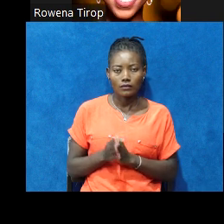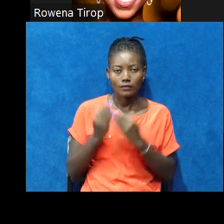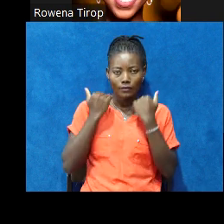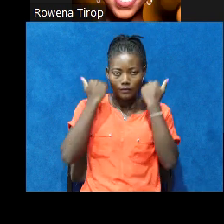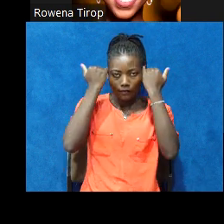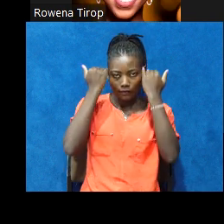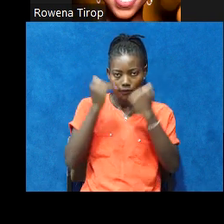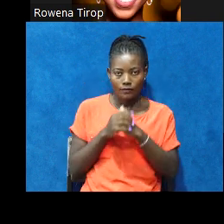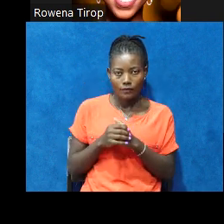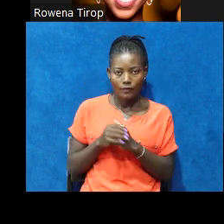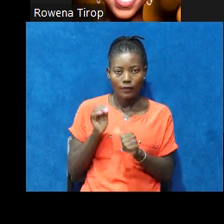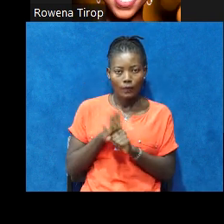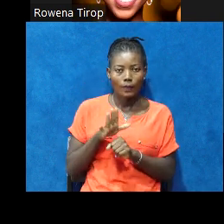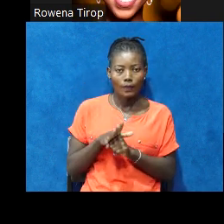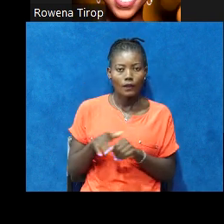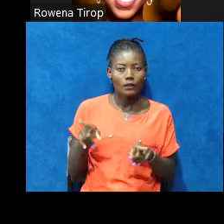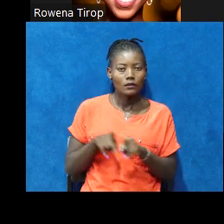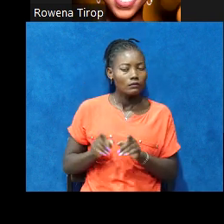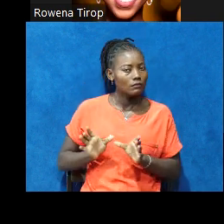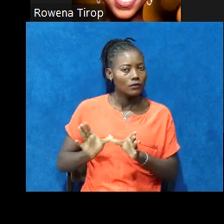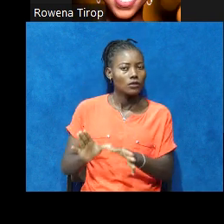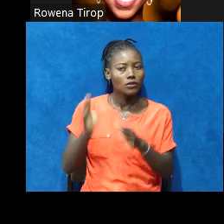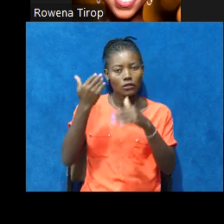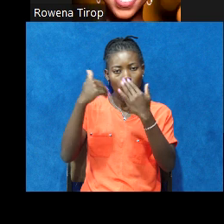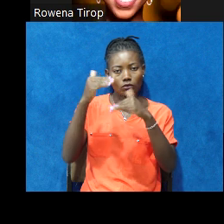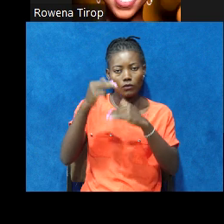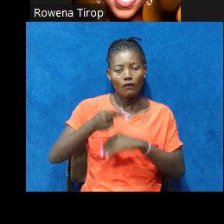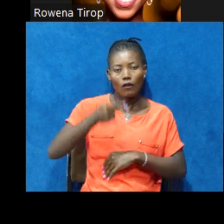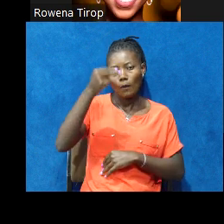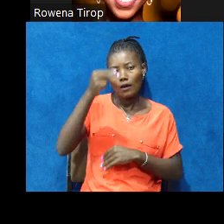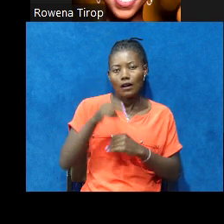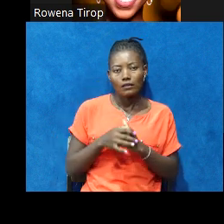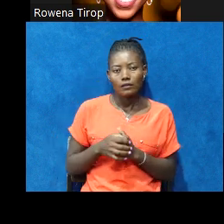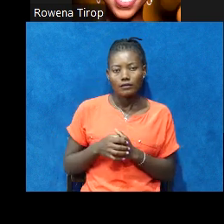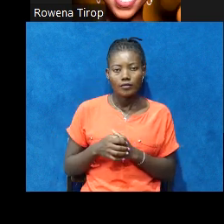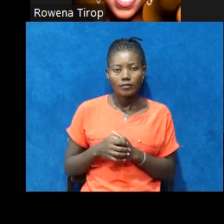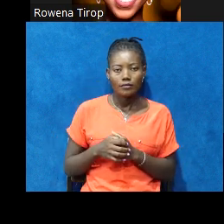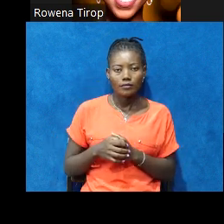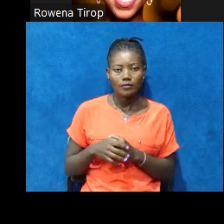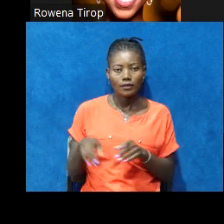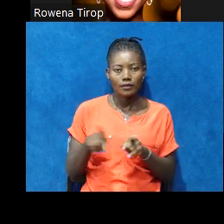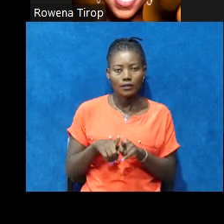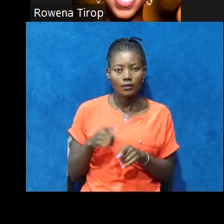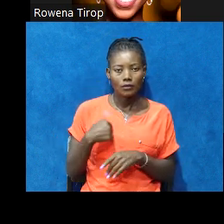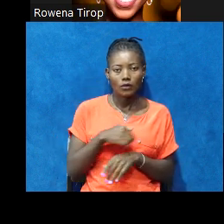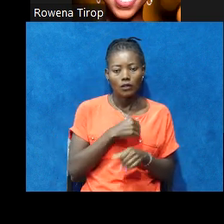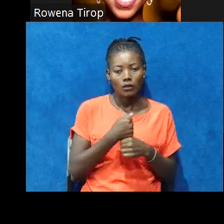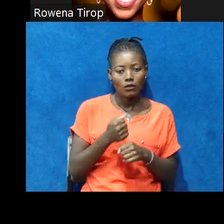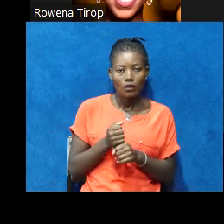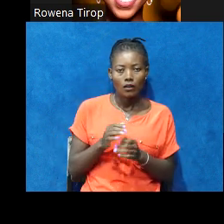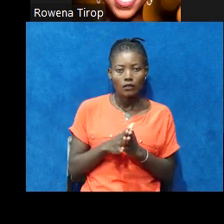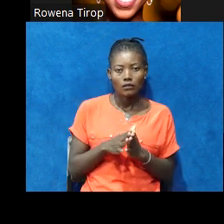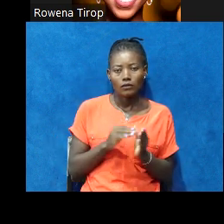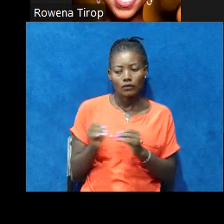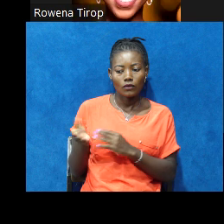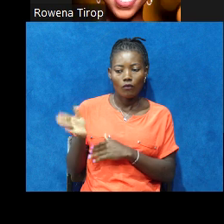The stress is so much, the pressure on you to perform is so high, and we'll work to get you back